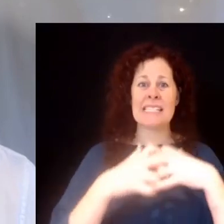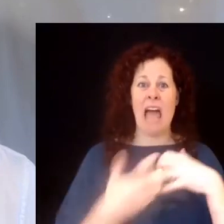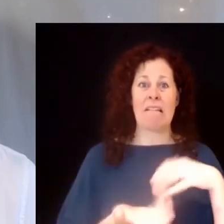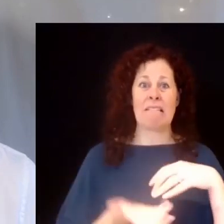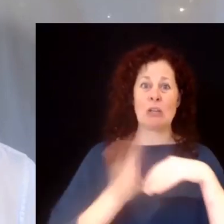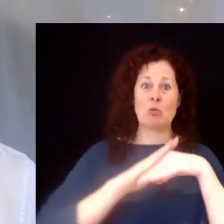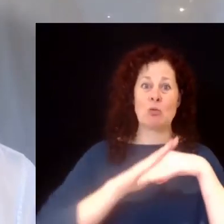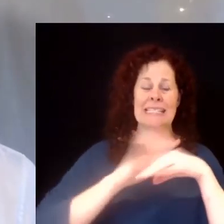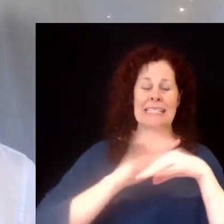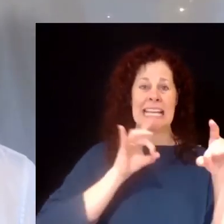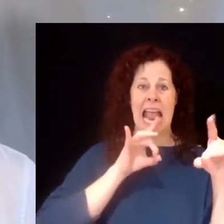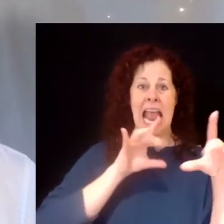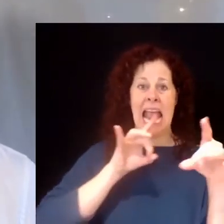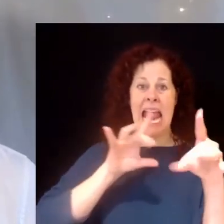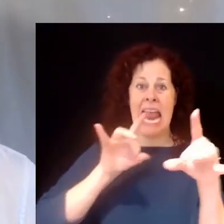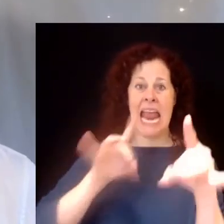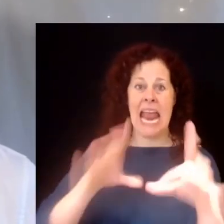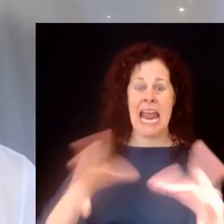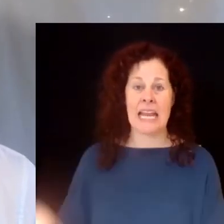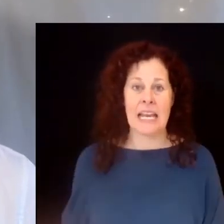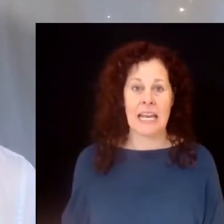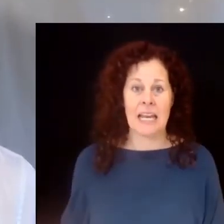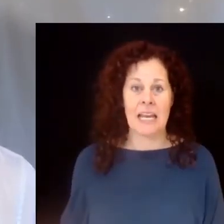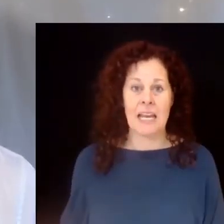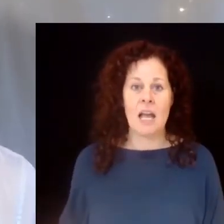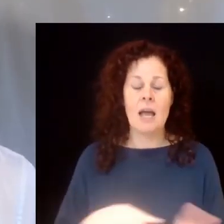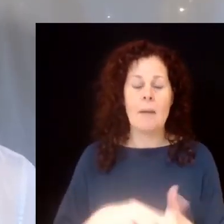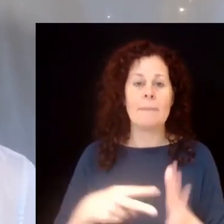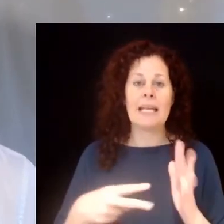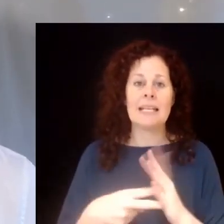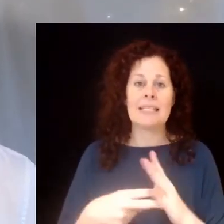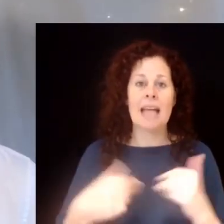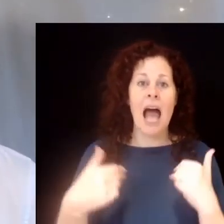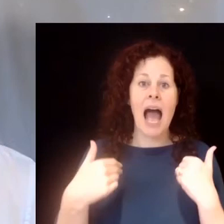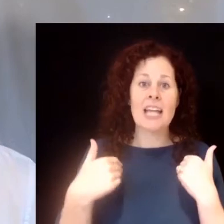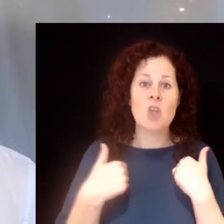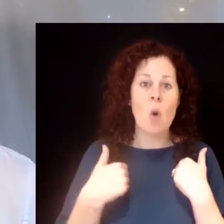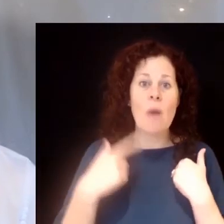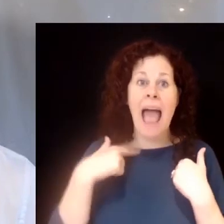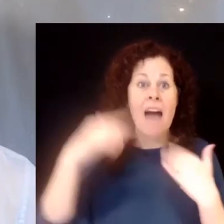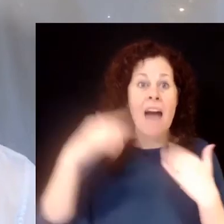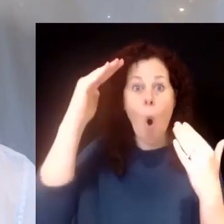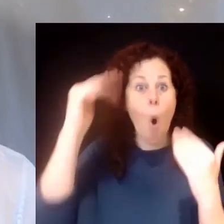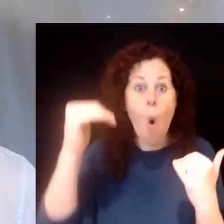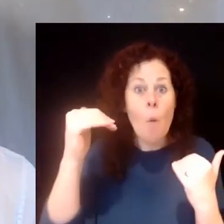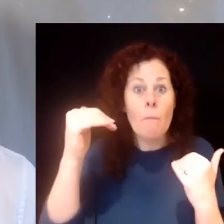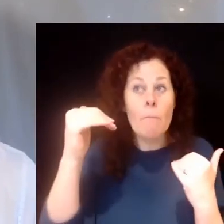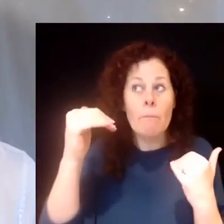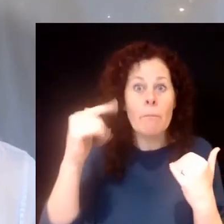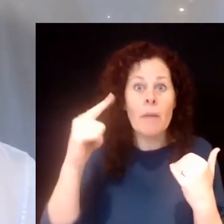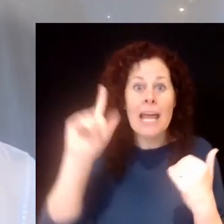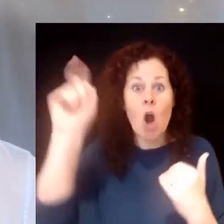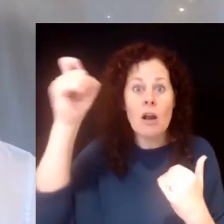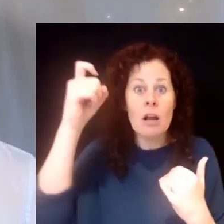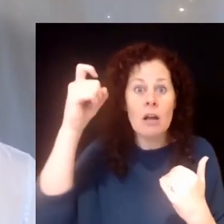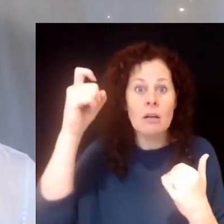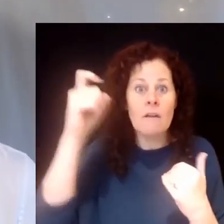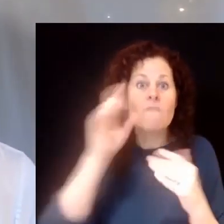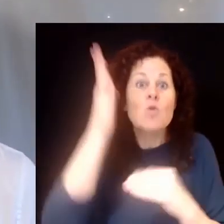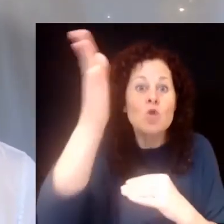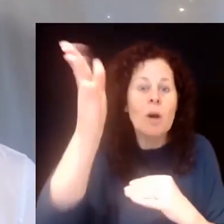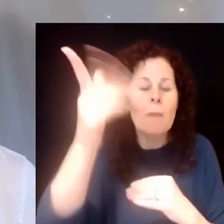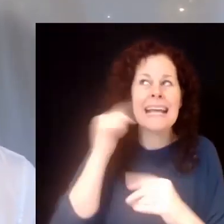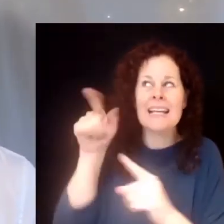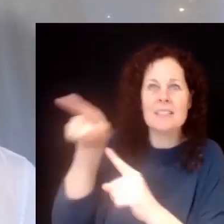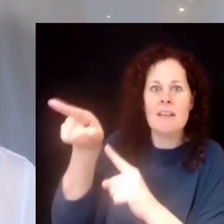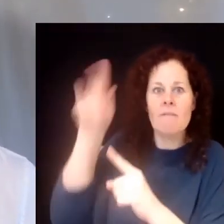see. In the midst of a collective meltdown of our society, weaponized politics, and growing hate, I do not have hope